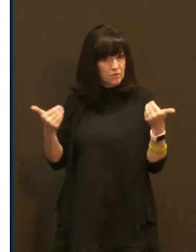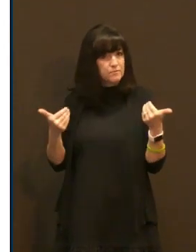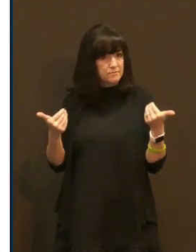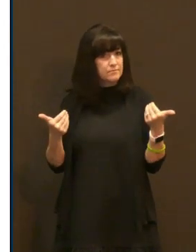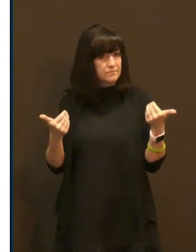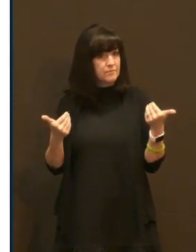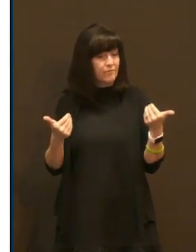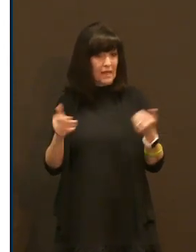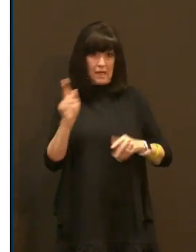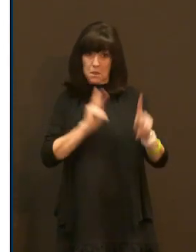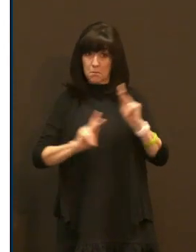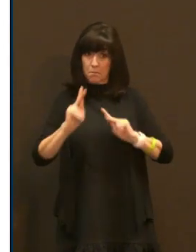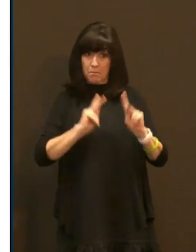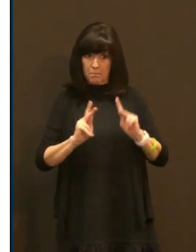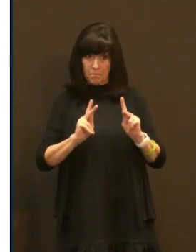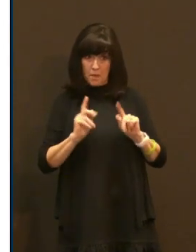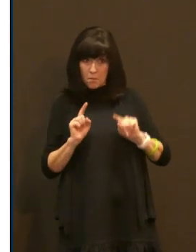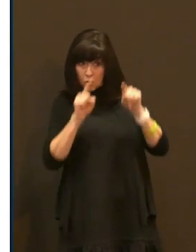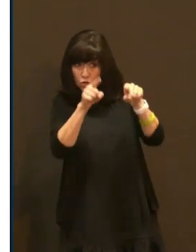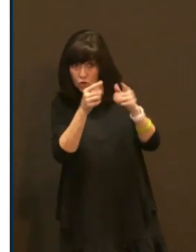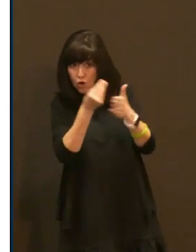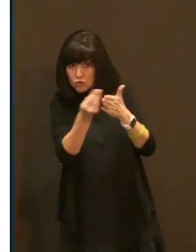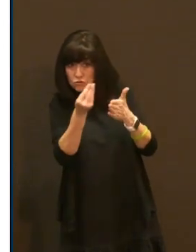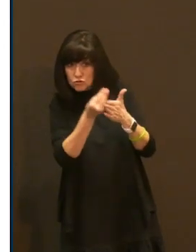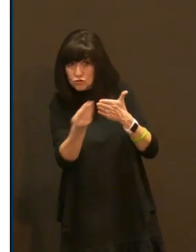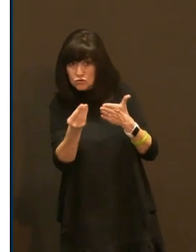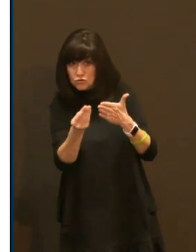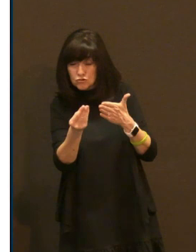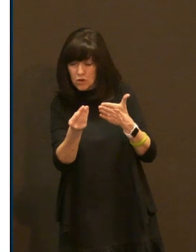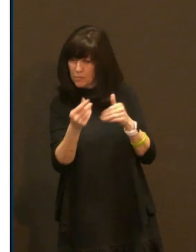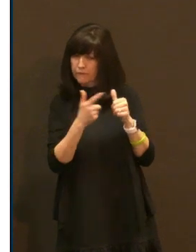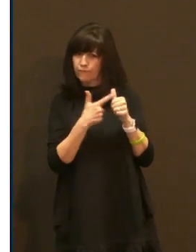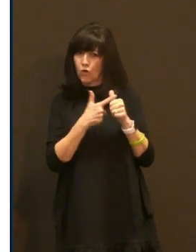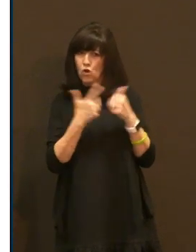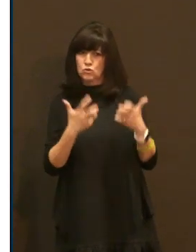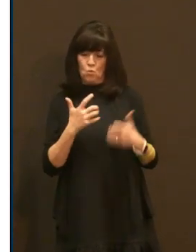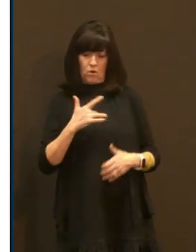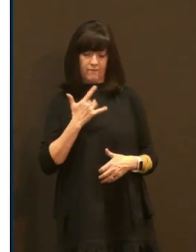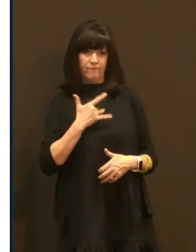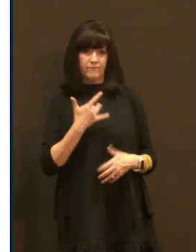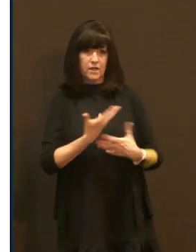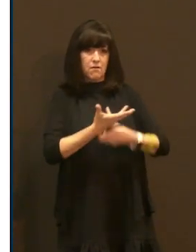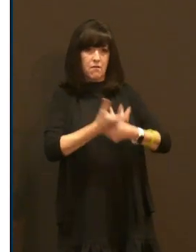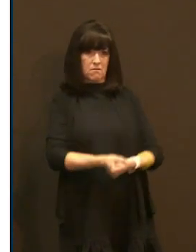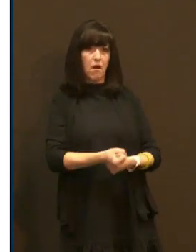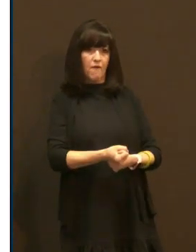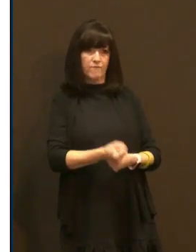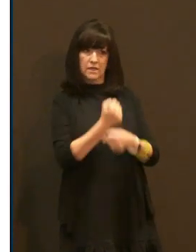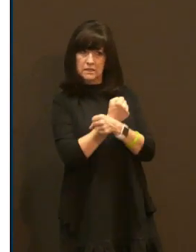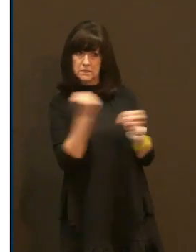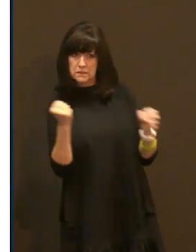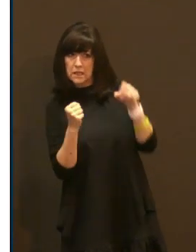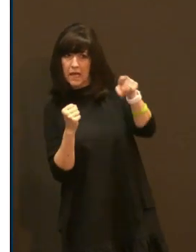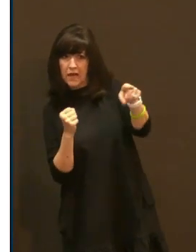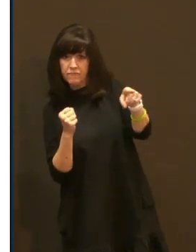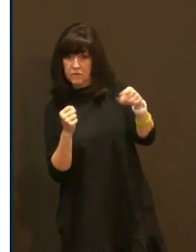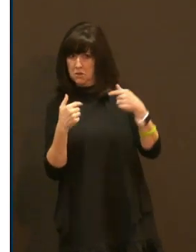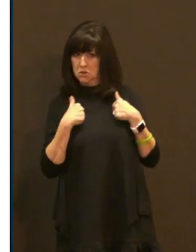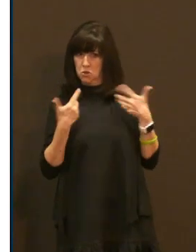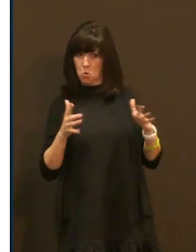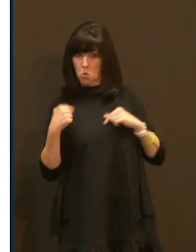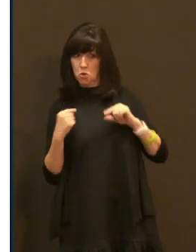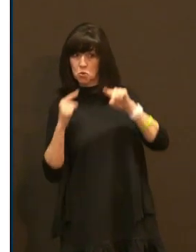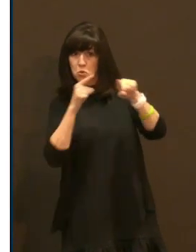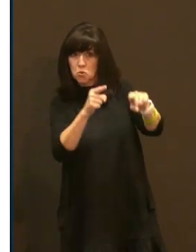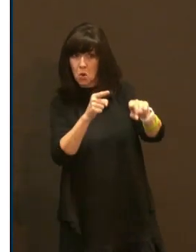going to come back unless they feel safe and confident that they're not going to be exposed to the virus. And I know our